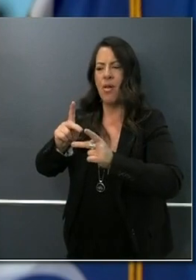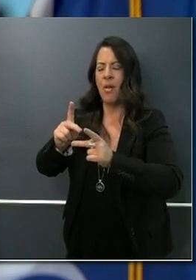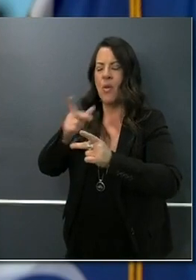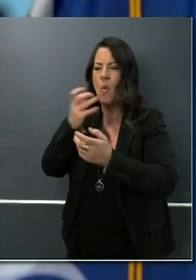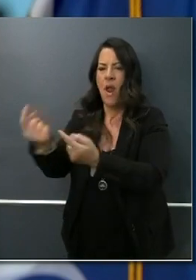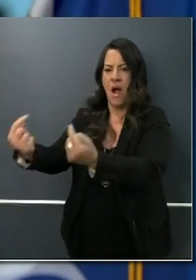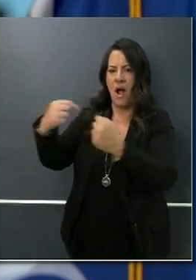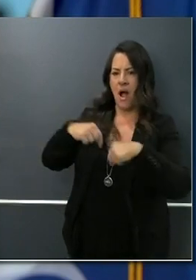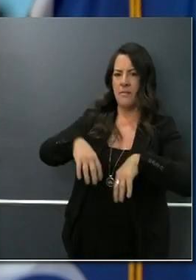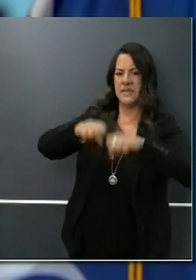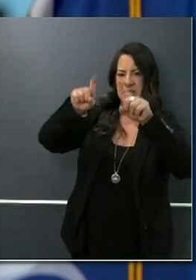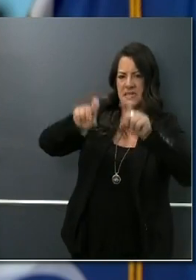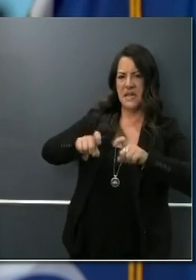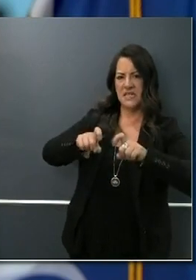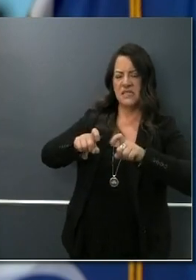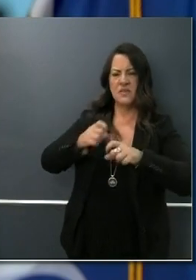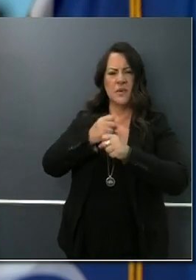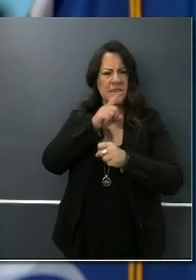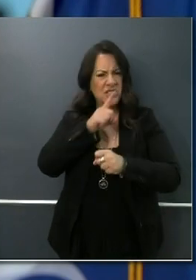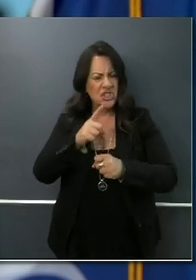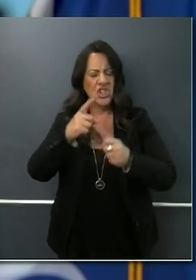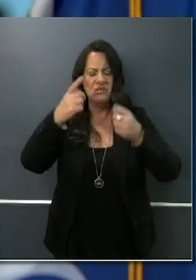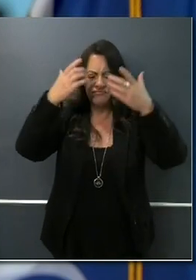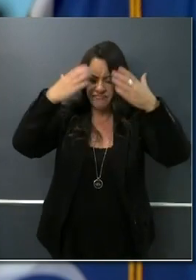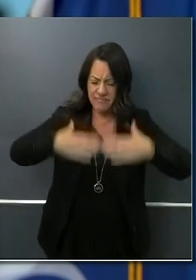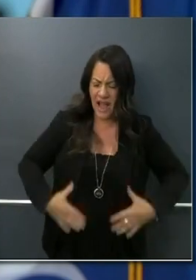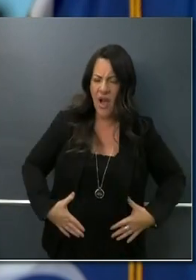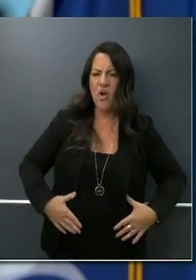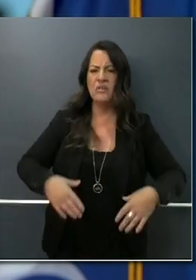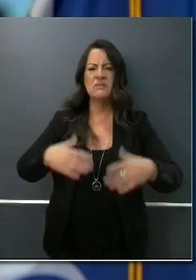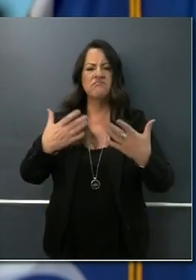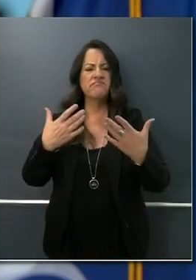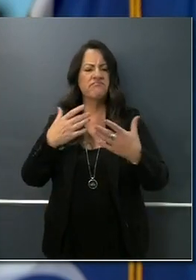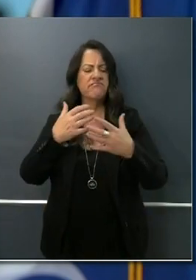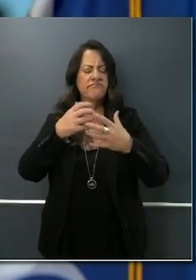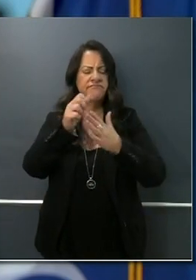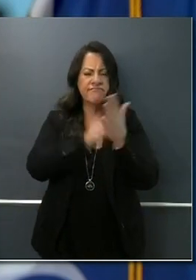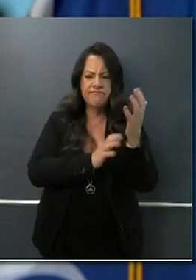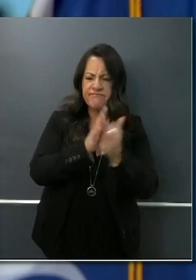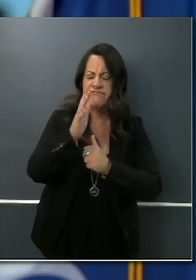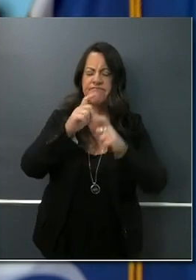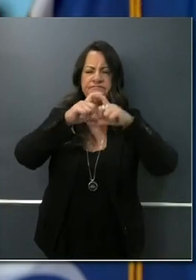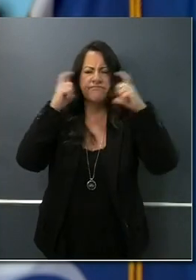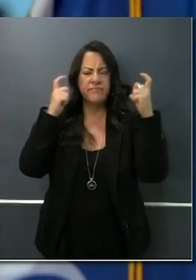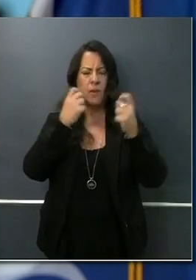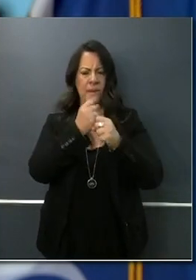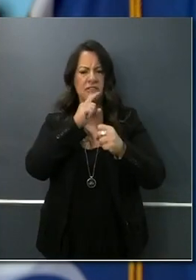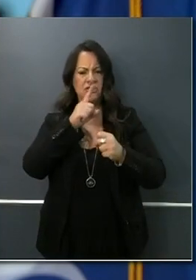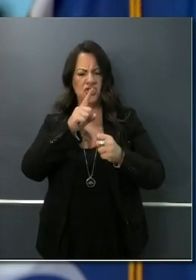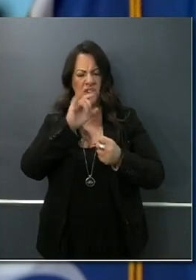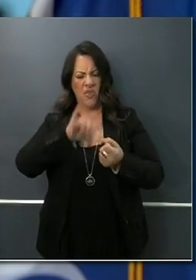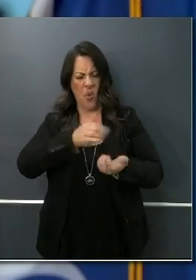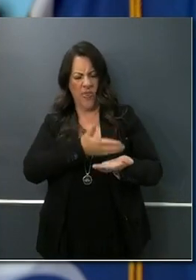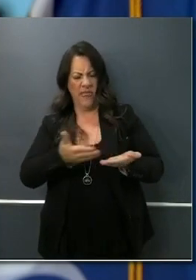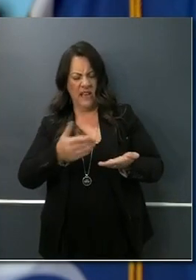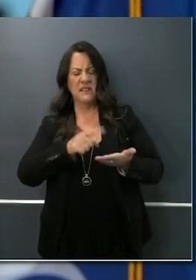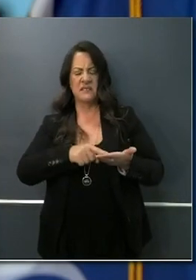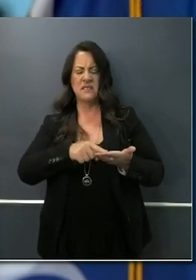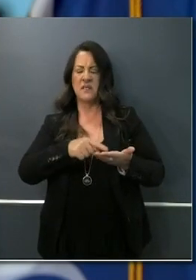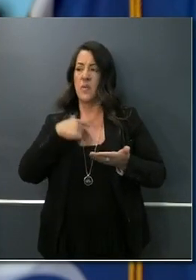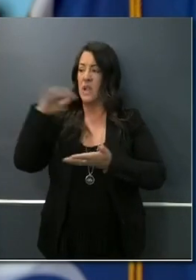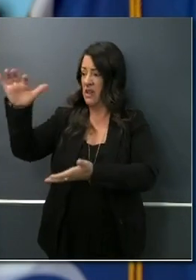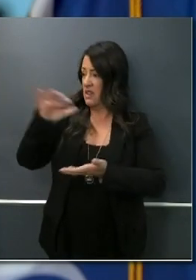in particular, but not just masks, gowns, shields, gloves, and other PPE distributed as quickly and assuredly as we receive